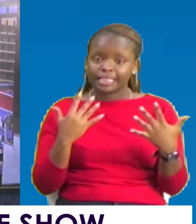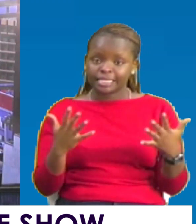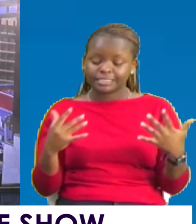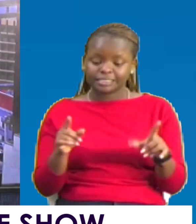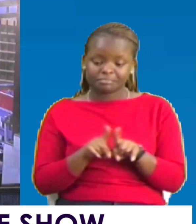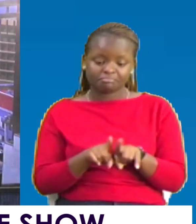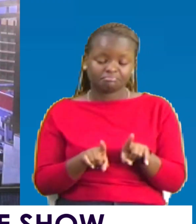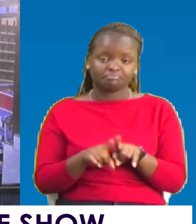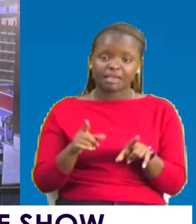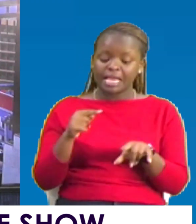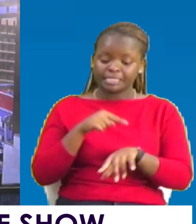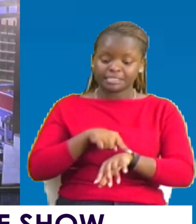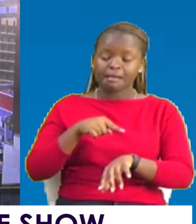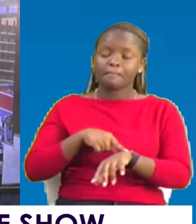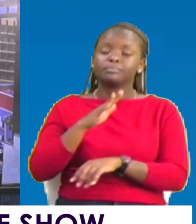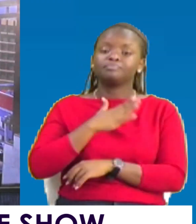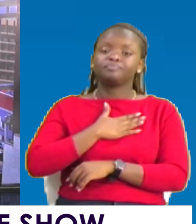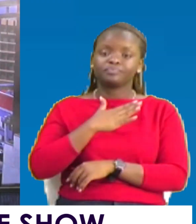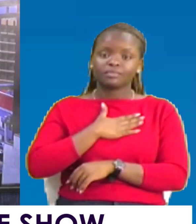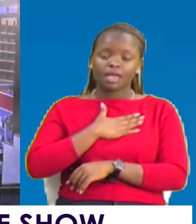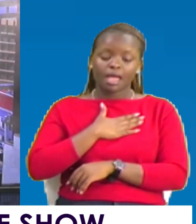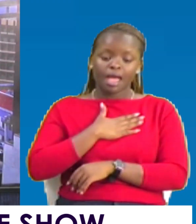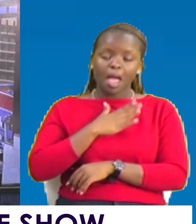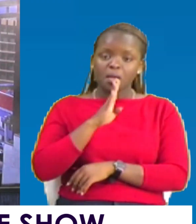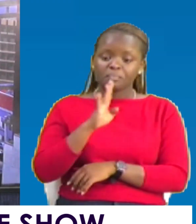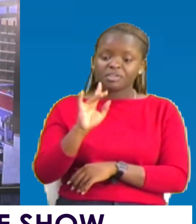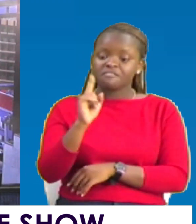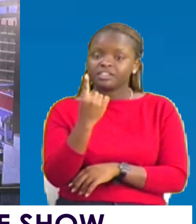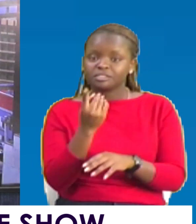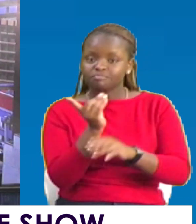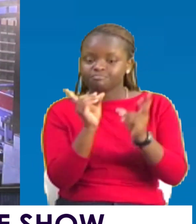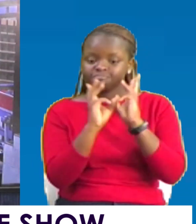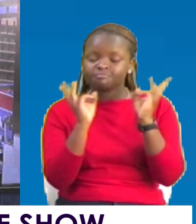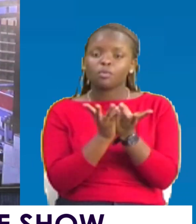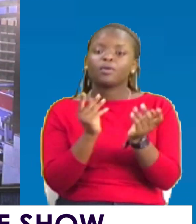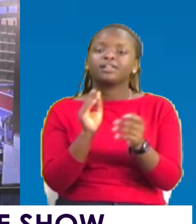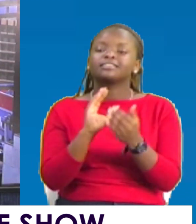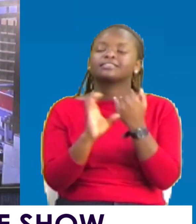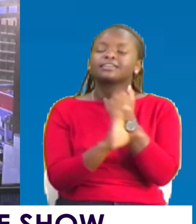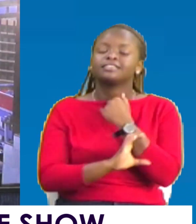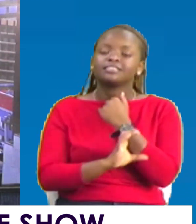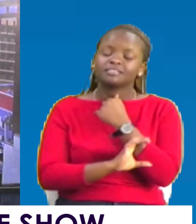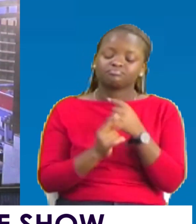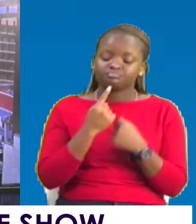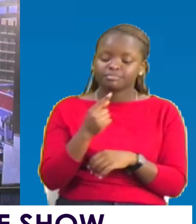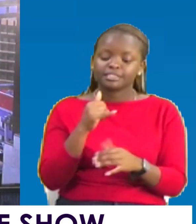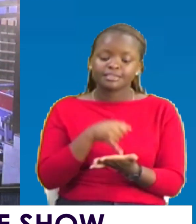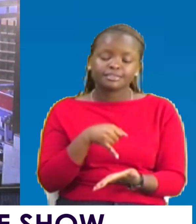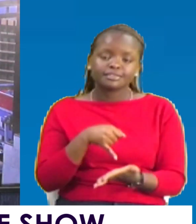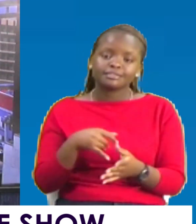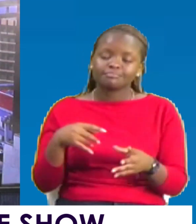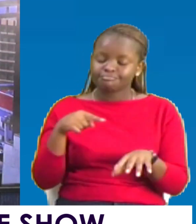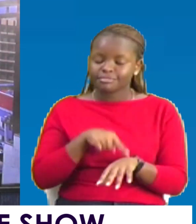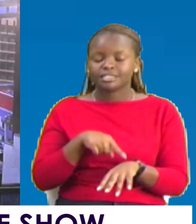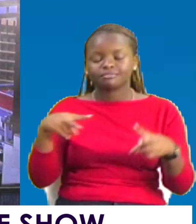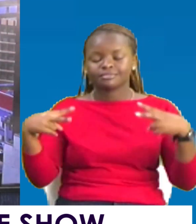our time to be a first world country. You're saying it when we are a third world nation, still struggling with